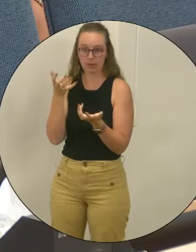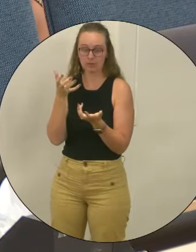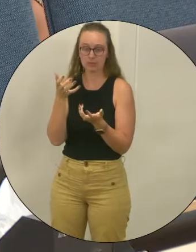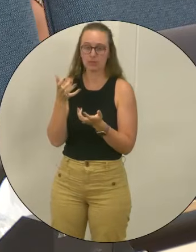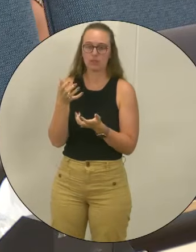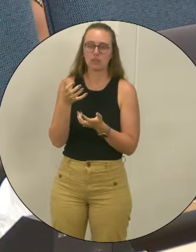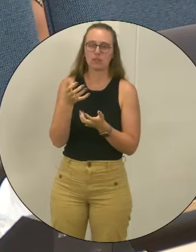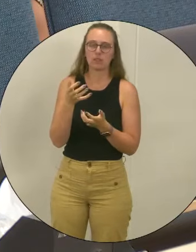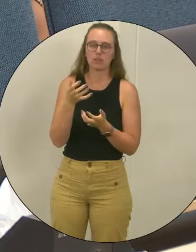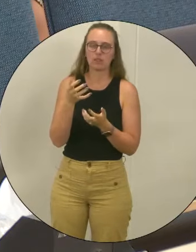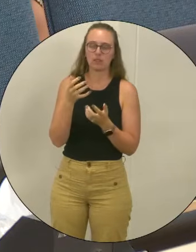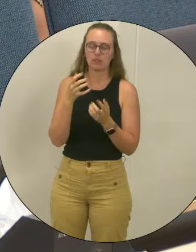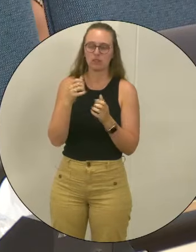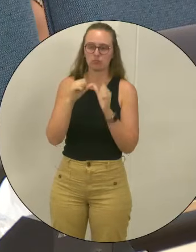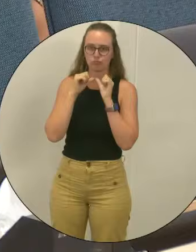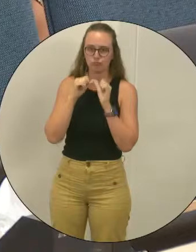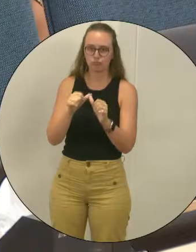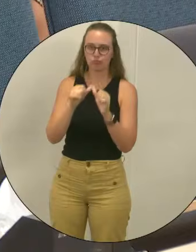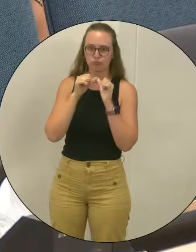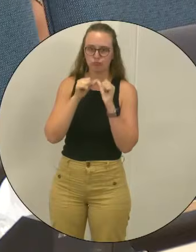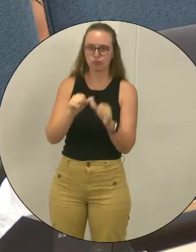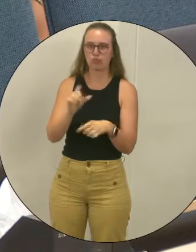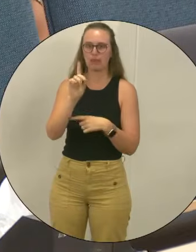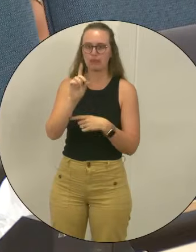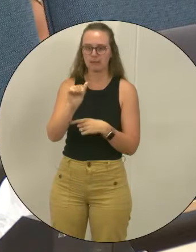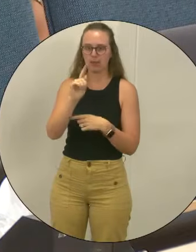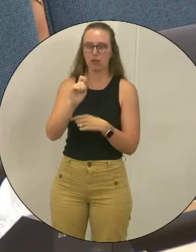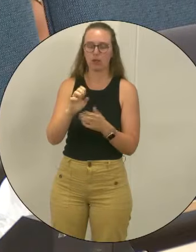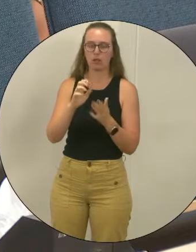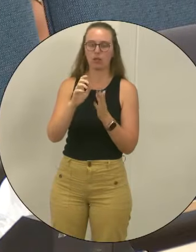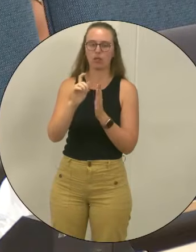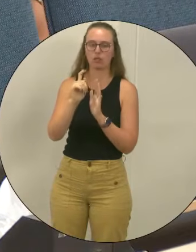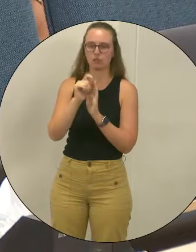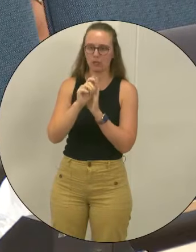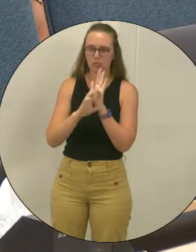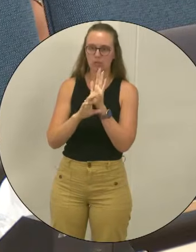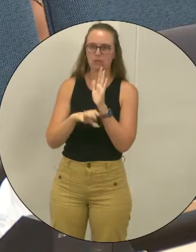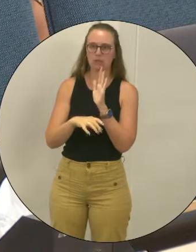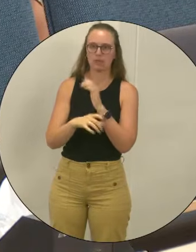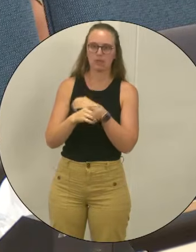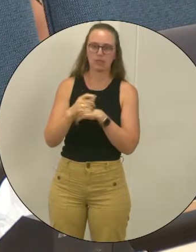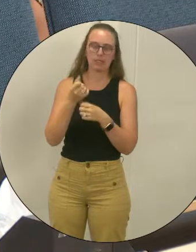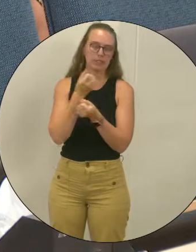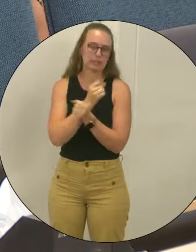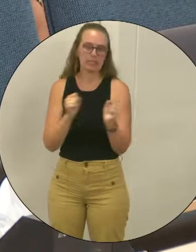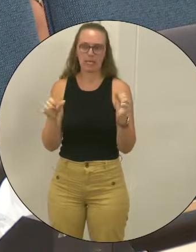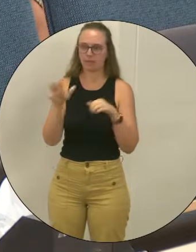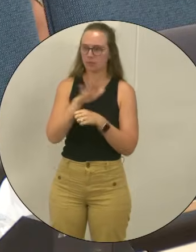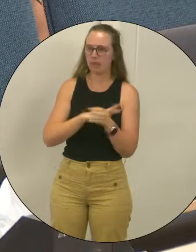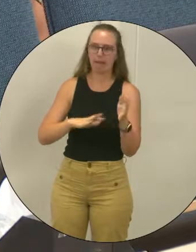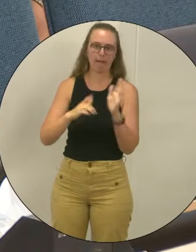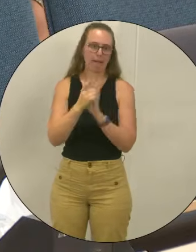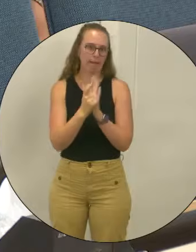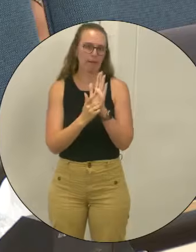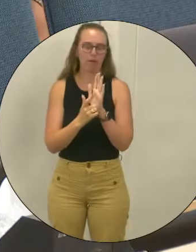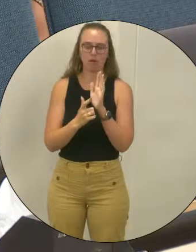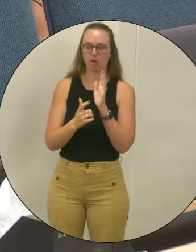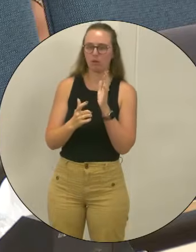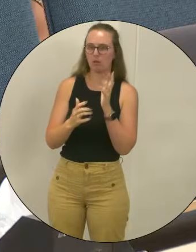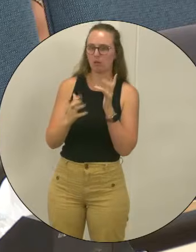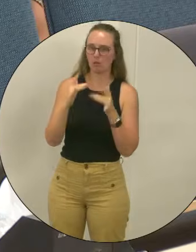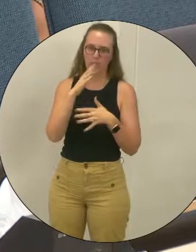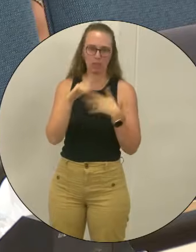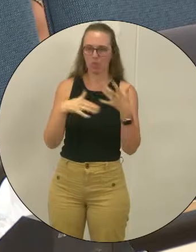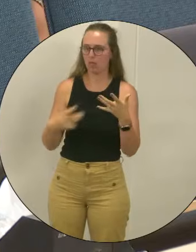ad nauseum of data, transcripts, safe spaces, legal applications.